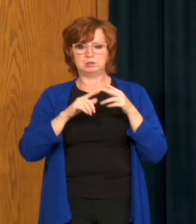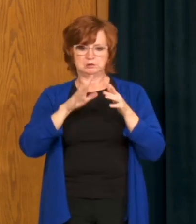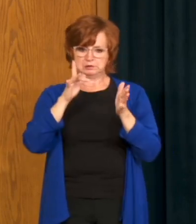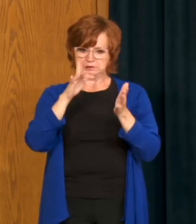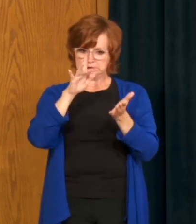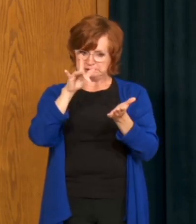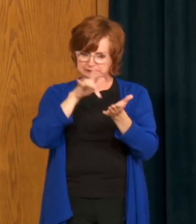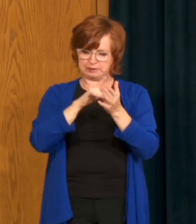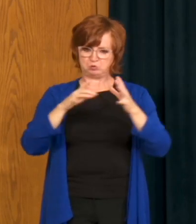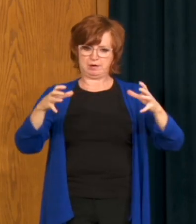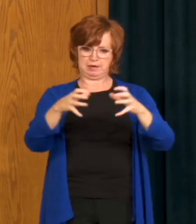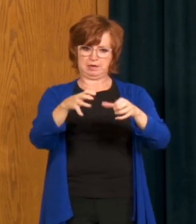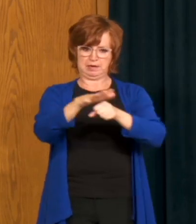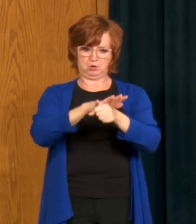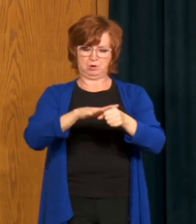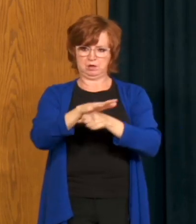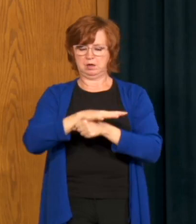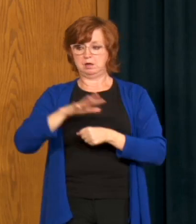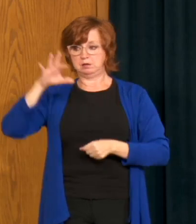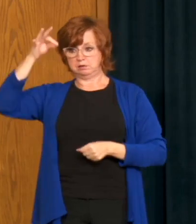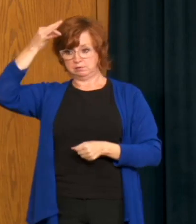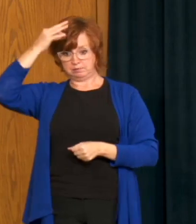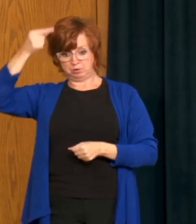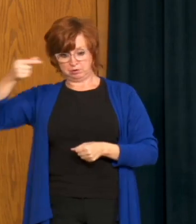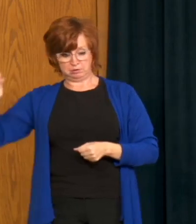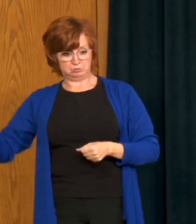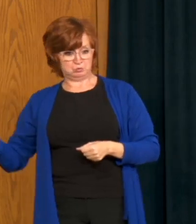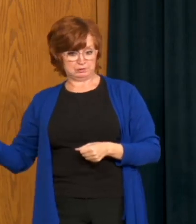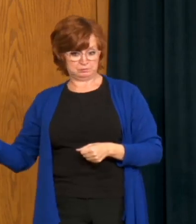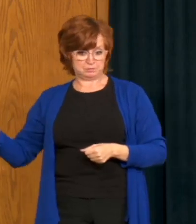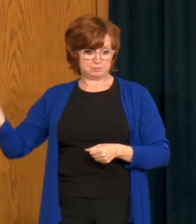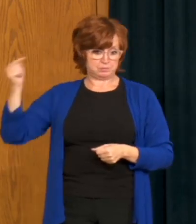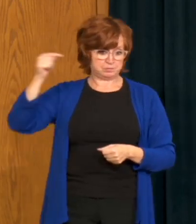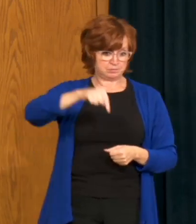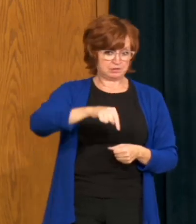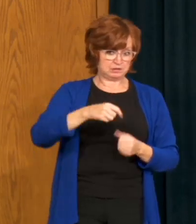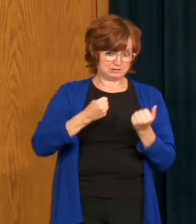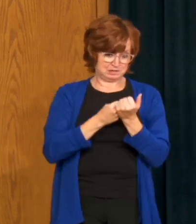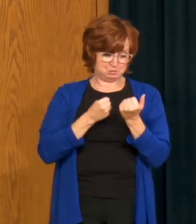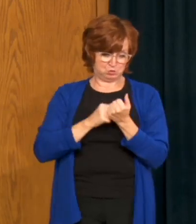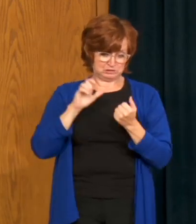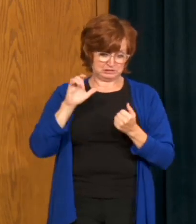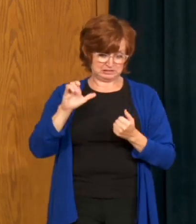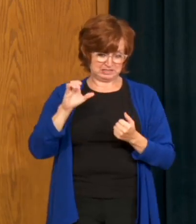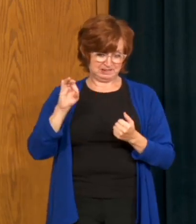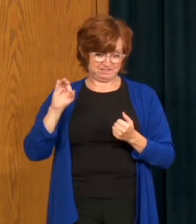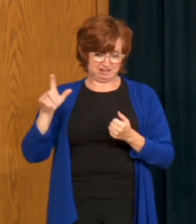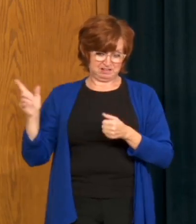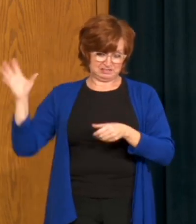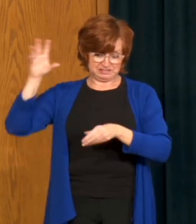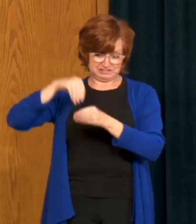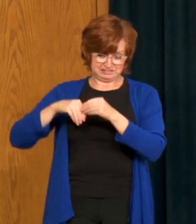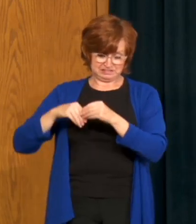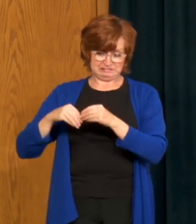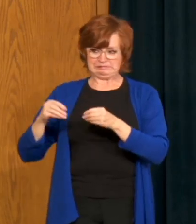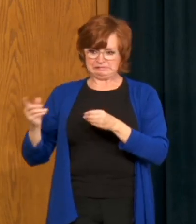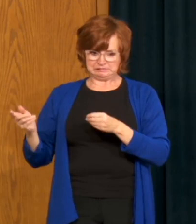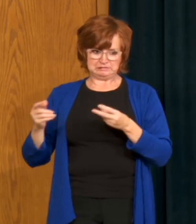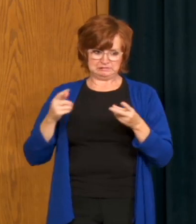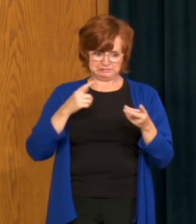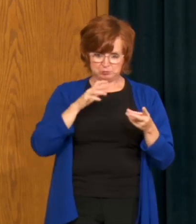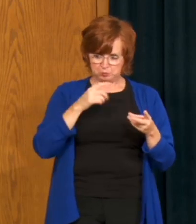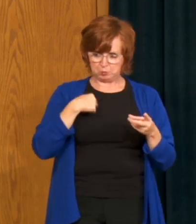government comes in behind and supports this league, I think it's fair to say that the risk needs